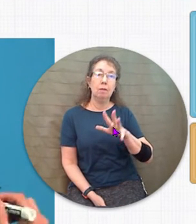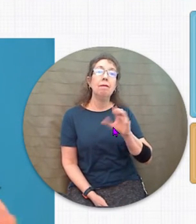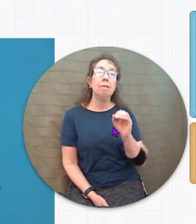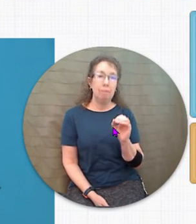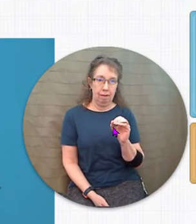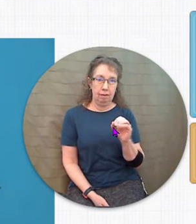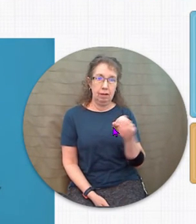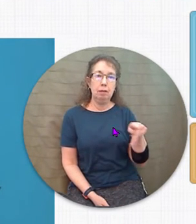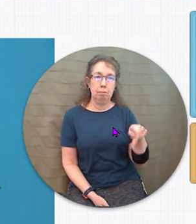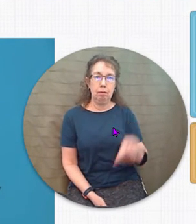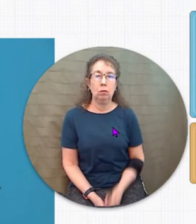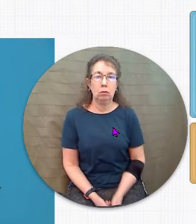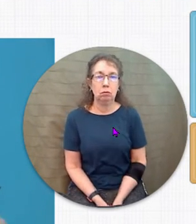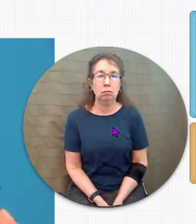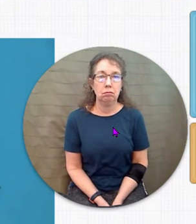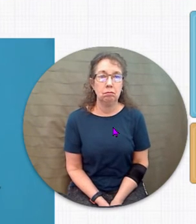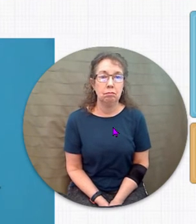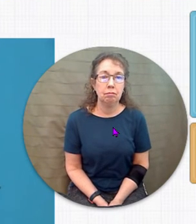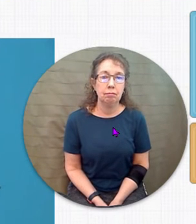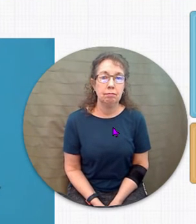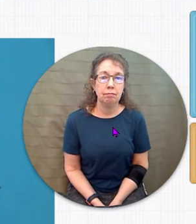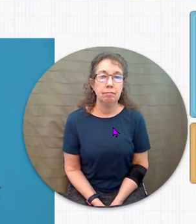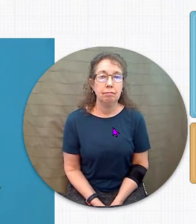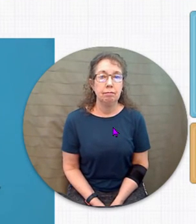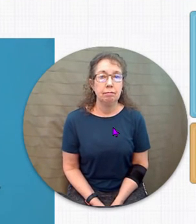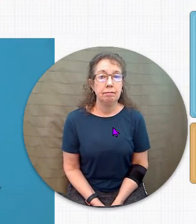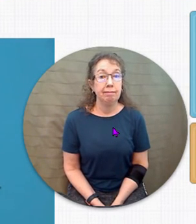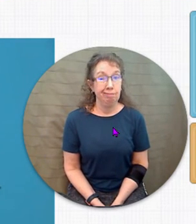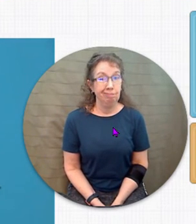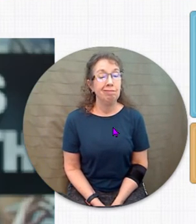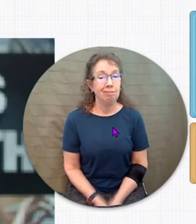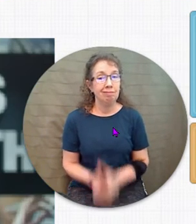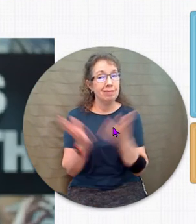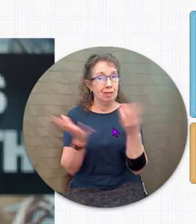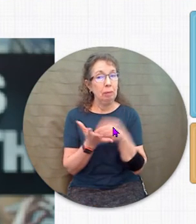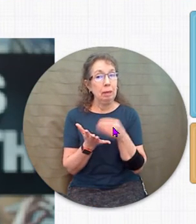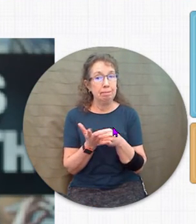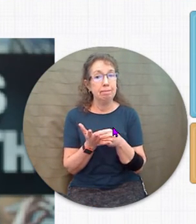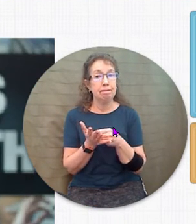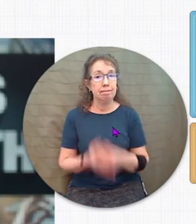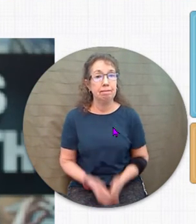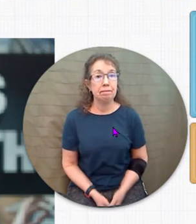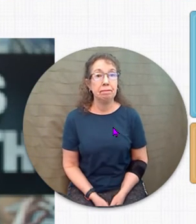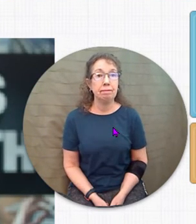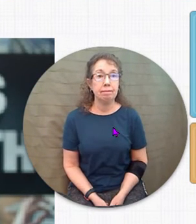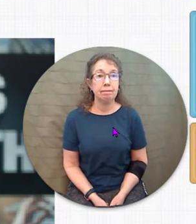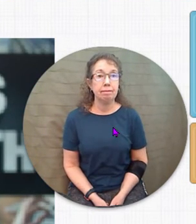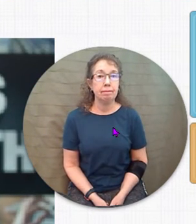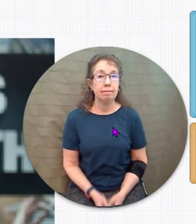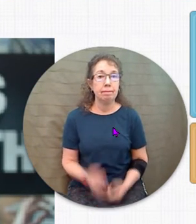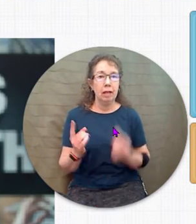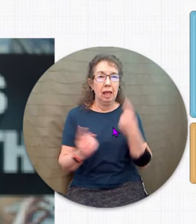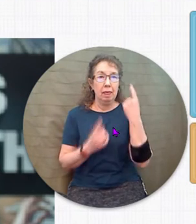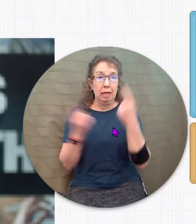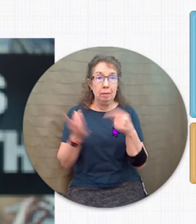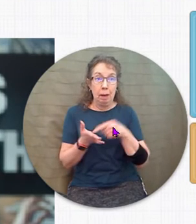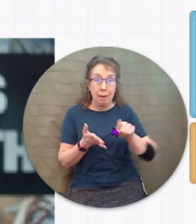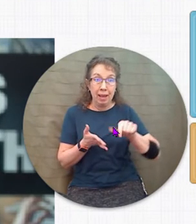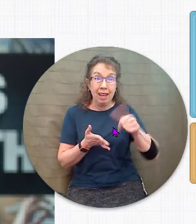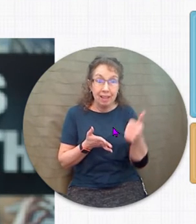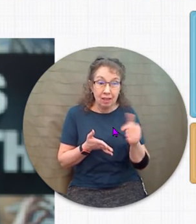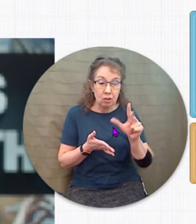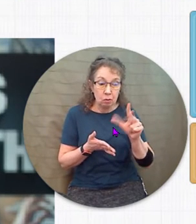3,350 pounds. I mean, that's significant. Like thinking about paying another